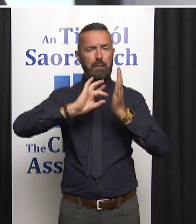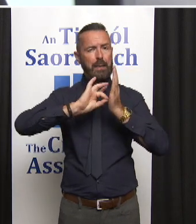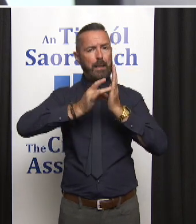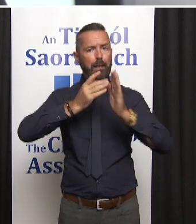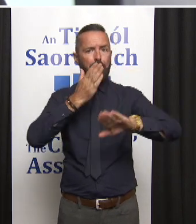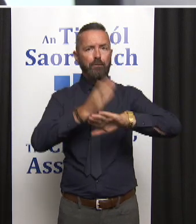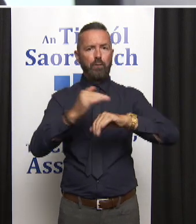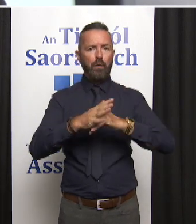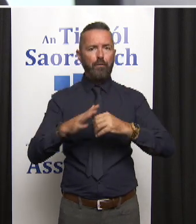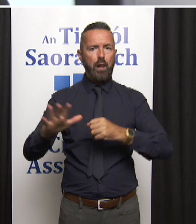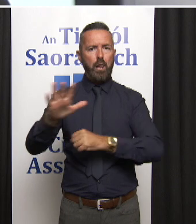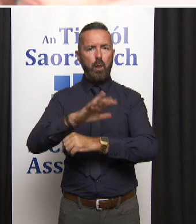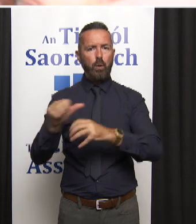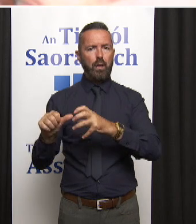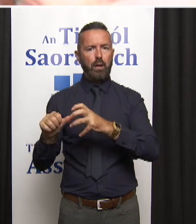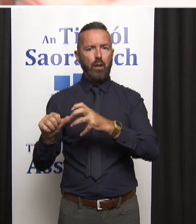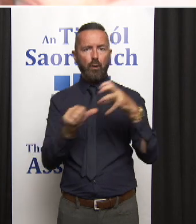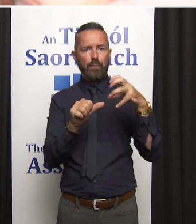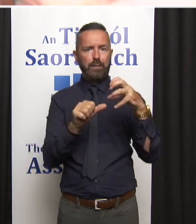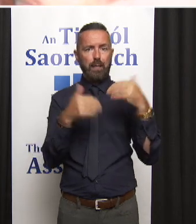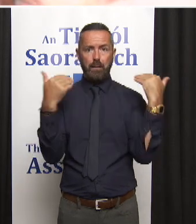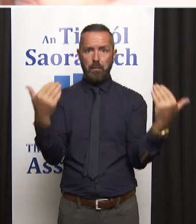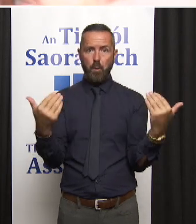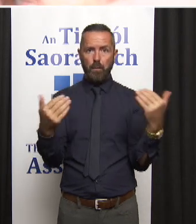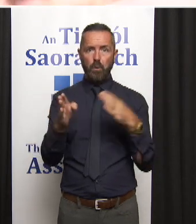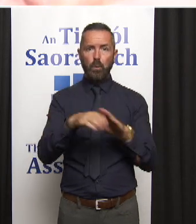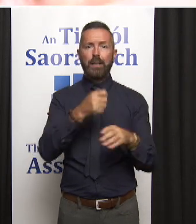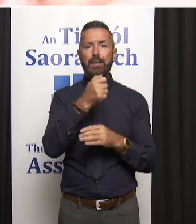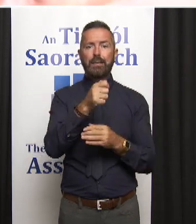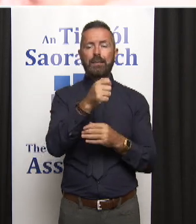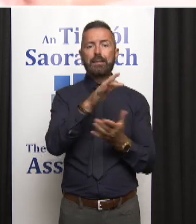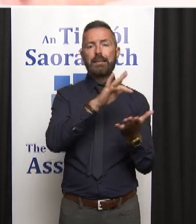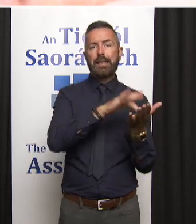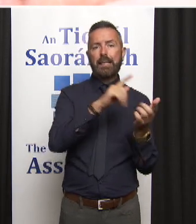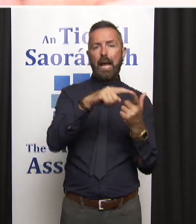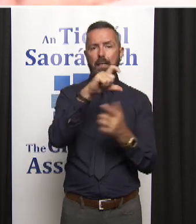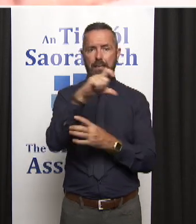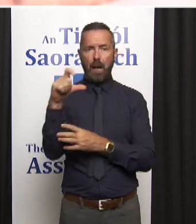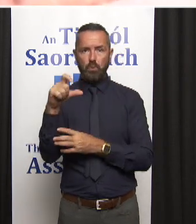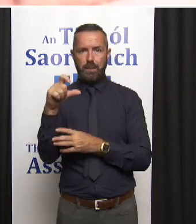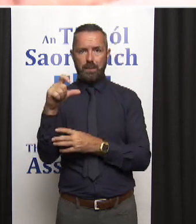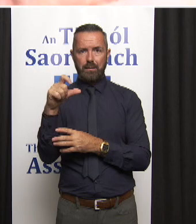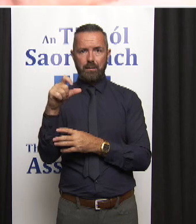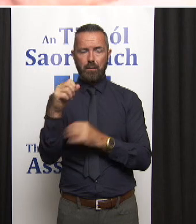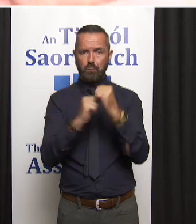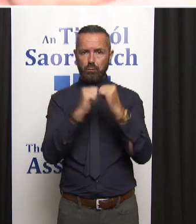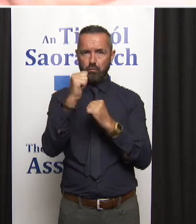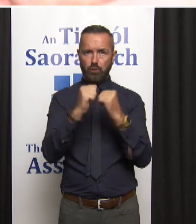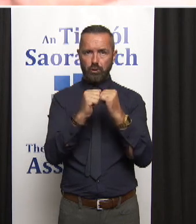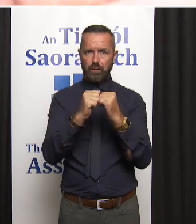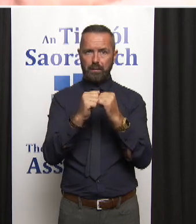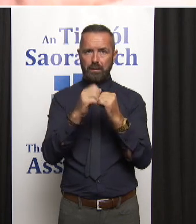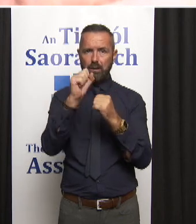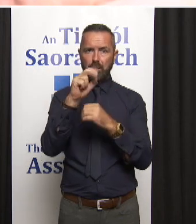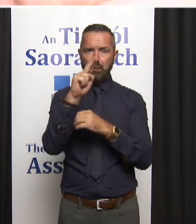functions of local authorities. It's currently the city and county spatial planning structure is a subset of the Eastern and